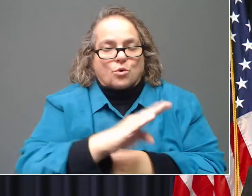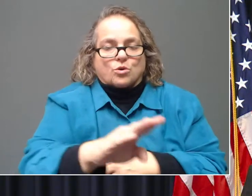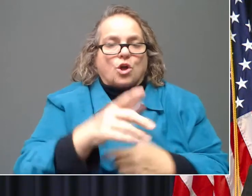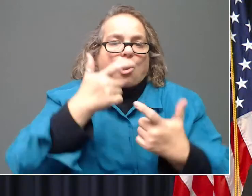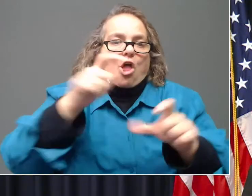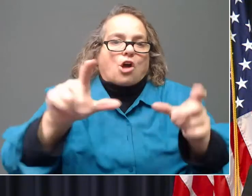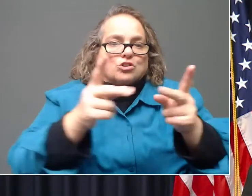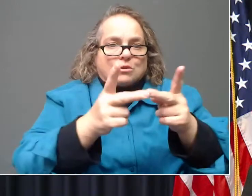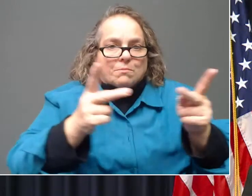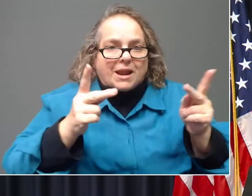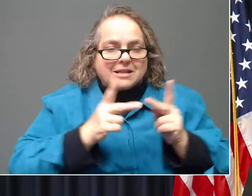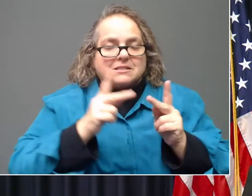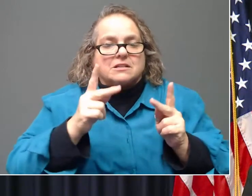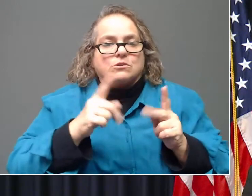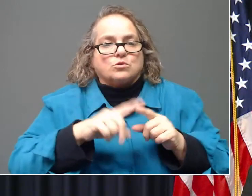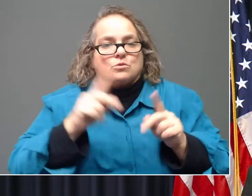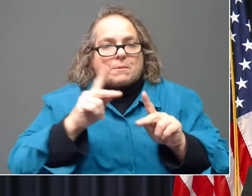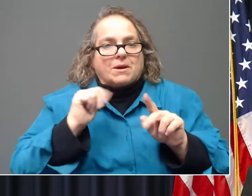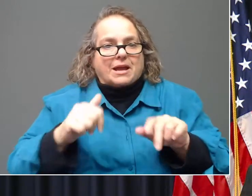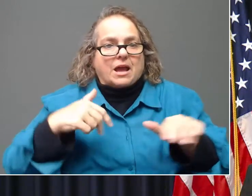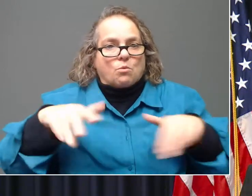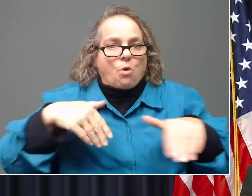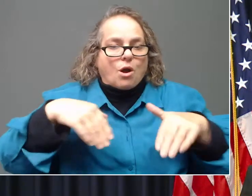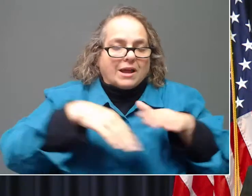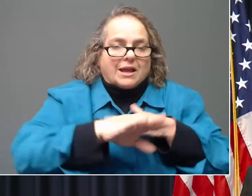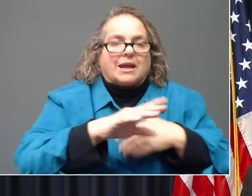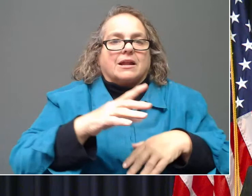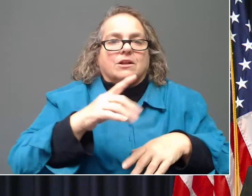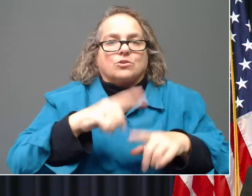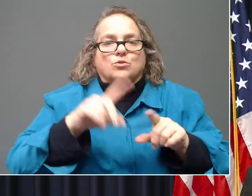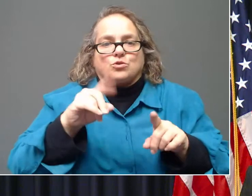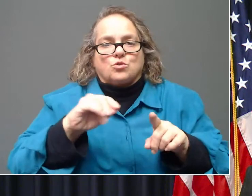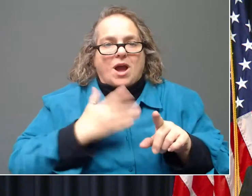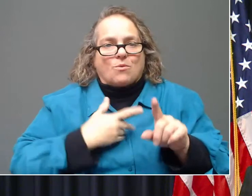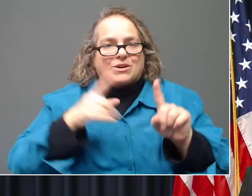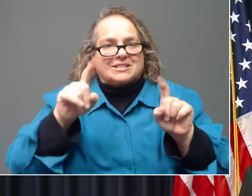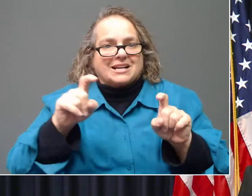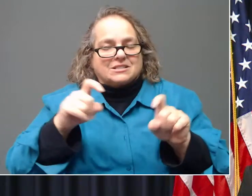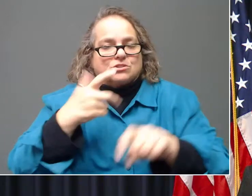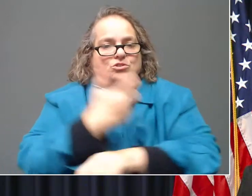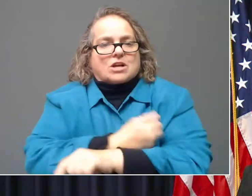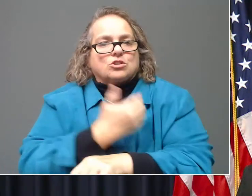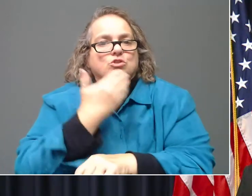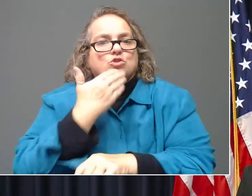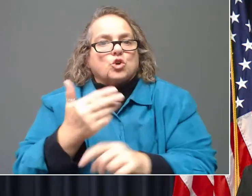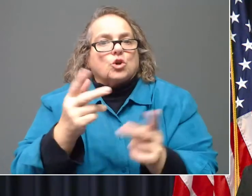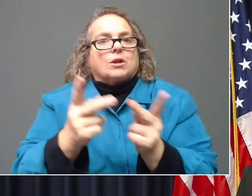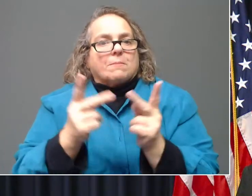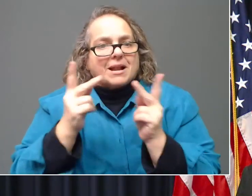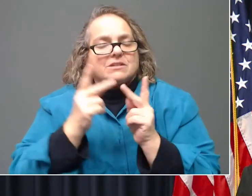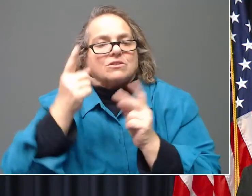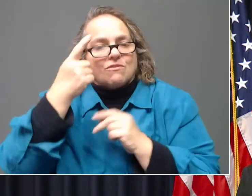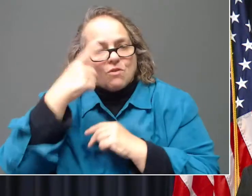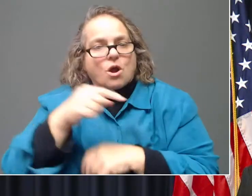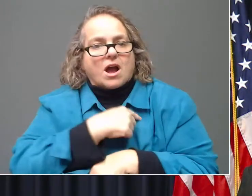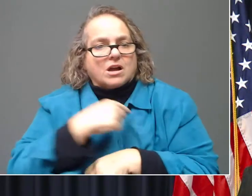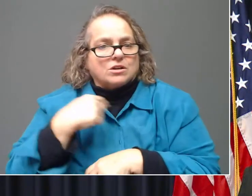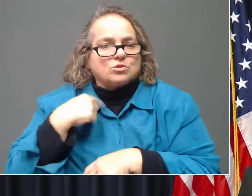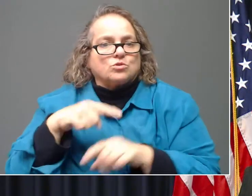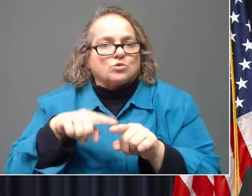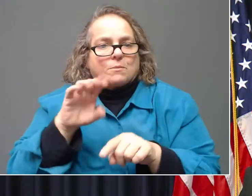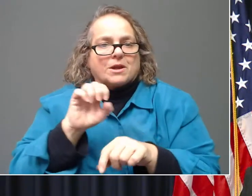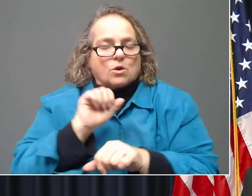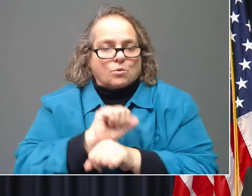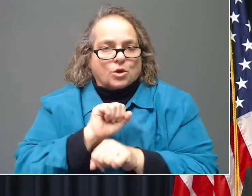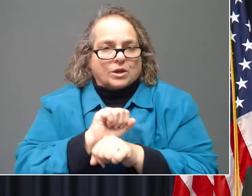do our tests, to work out all the kinks. This is a really good location for us to be working on. But